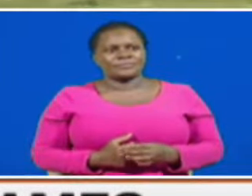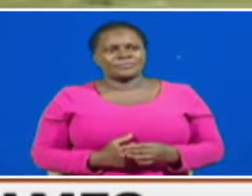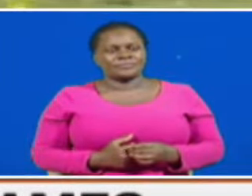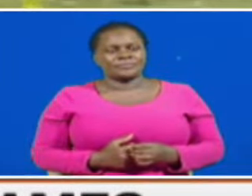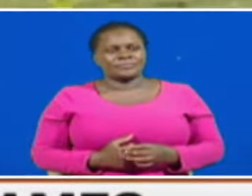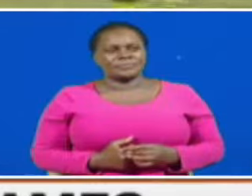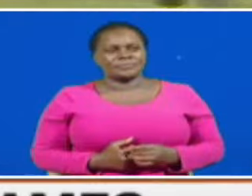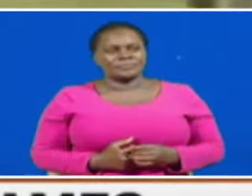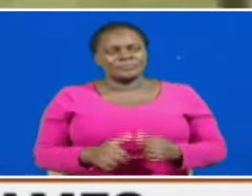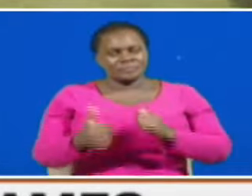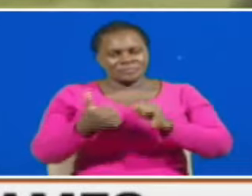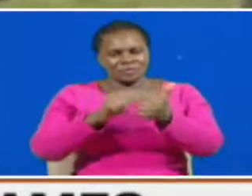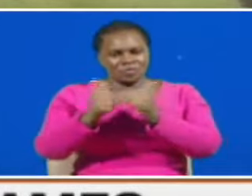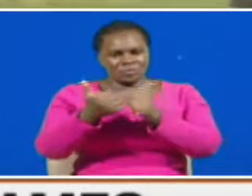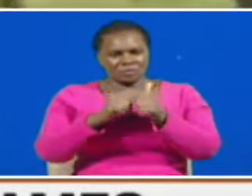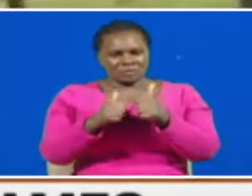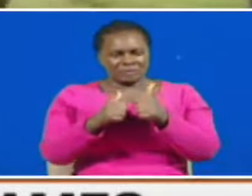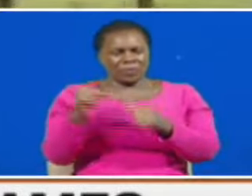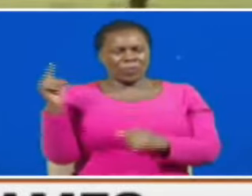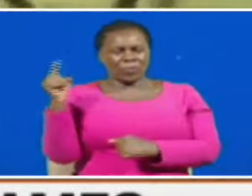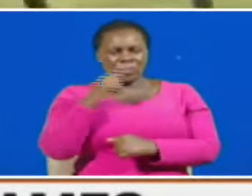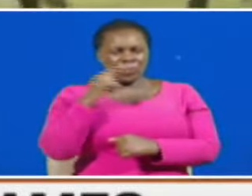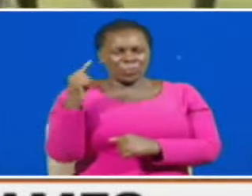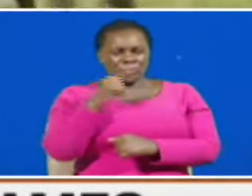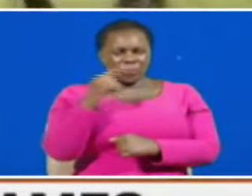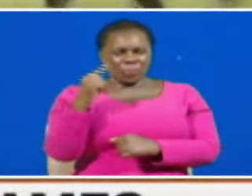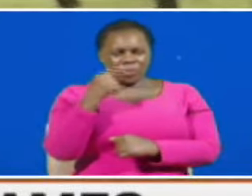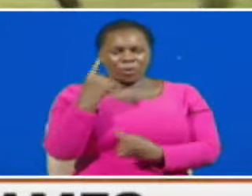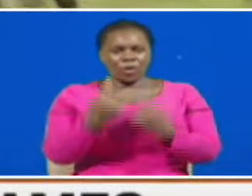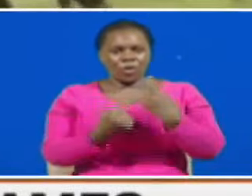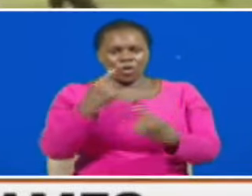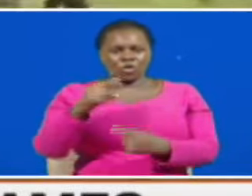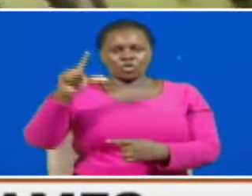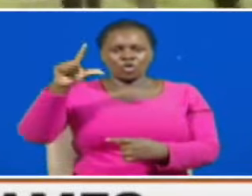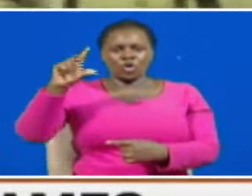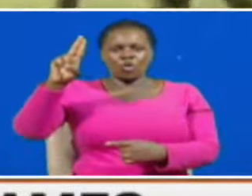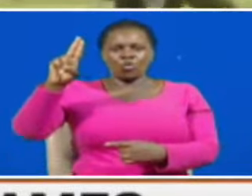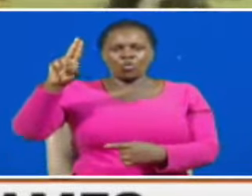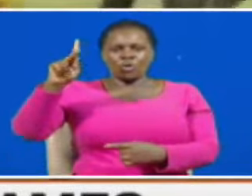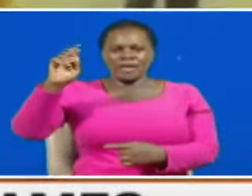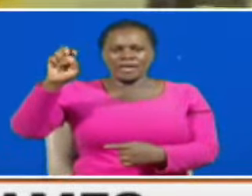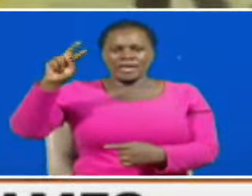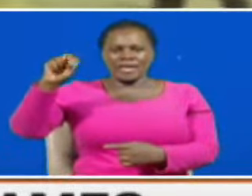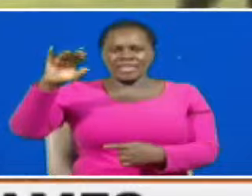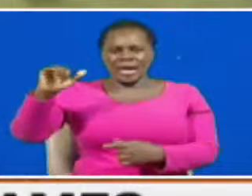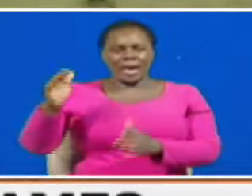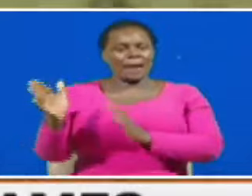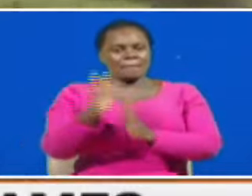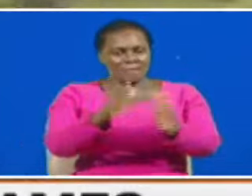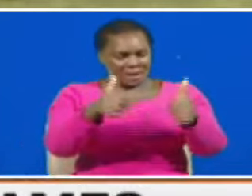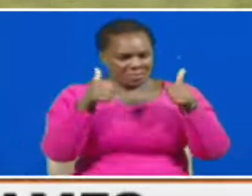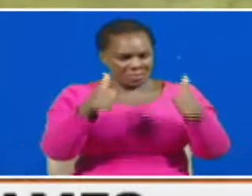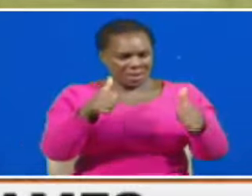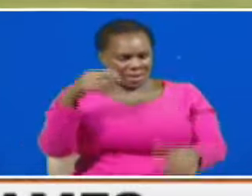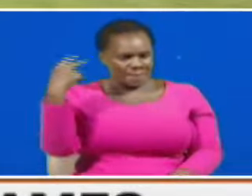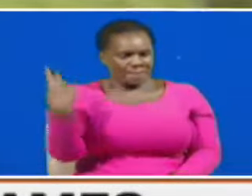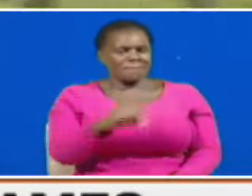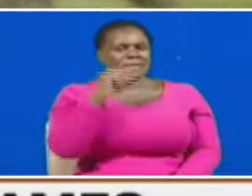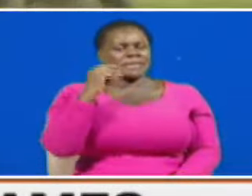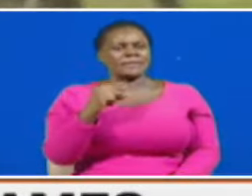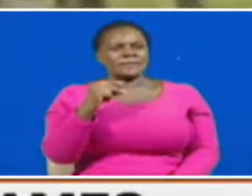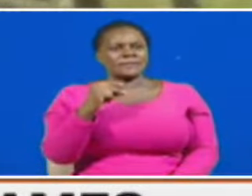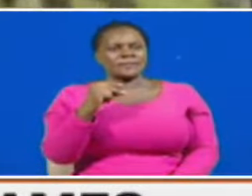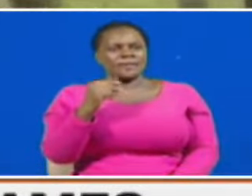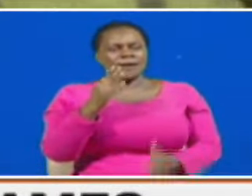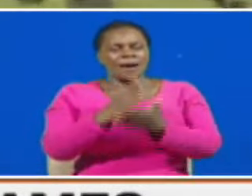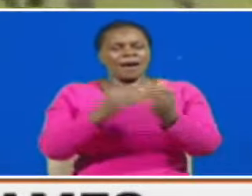38-9. Mechi imekuwa kali sana. Lukenya leo alikuja kama wamejipanga. Mwaka uliopita tulicheza nao nusu